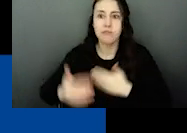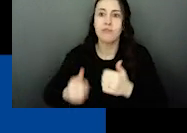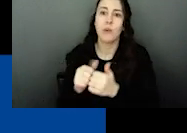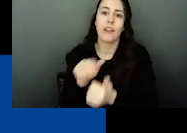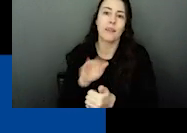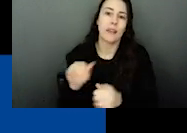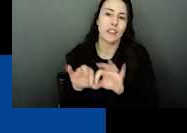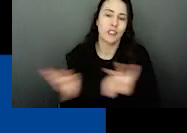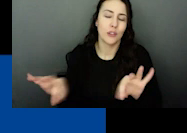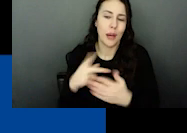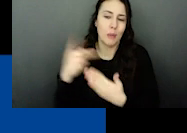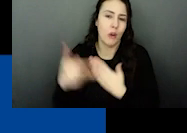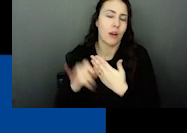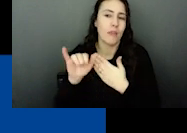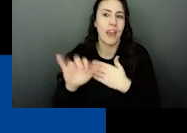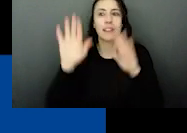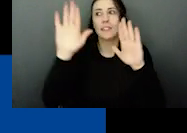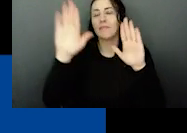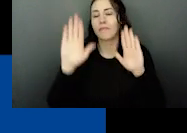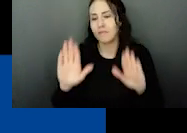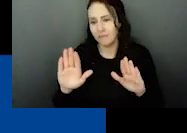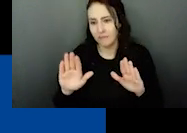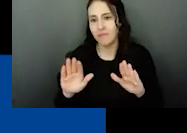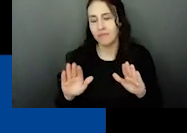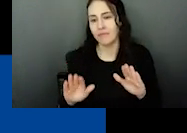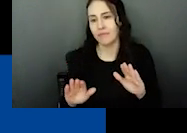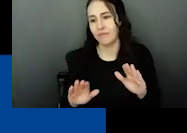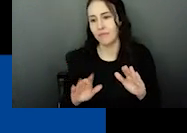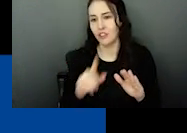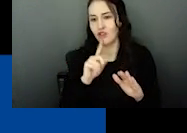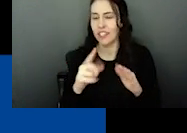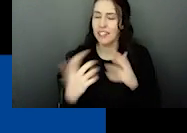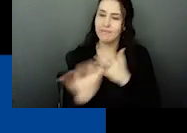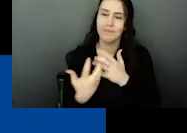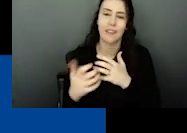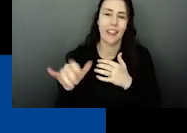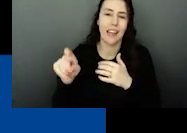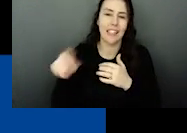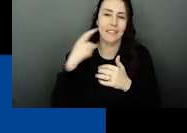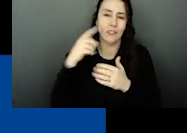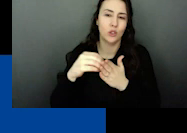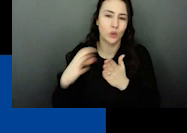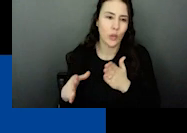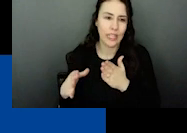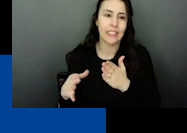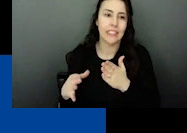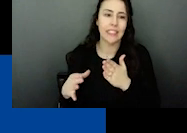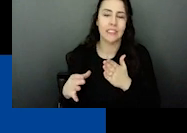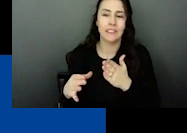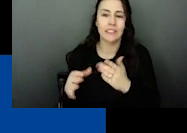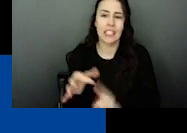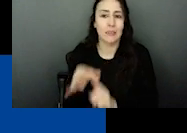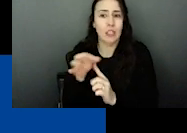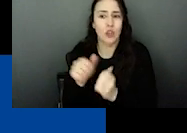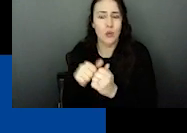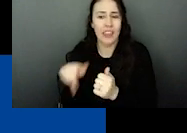is fantastic, fulfilling a need for students, especially in these areas that you can't